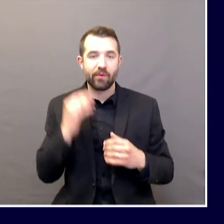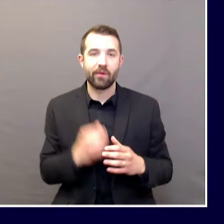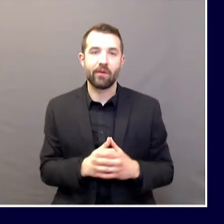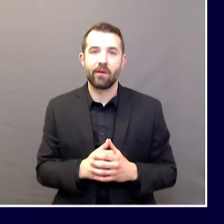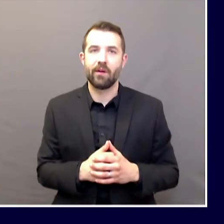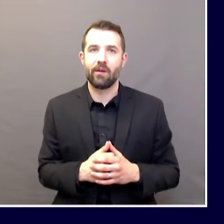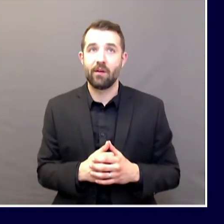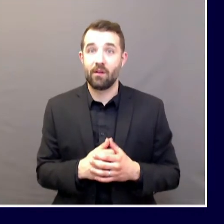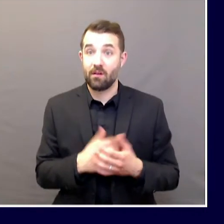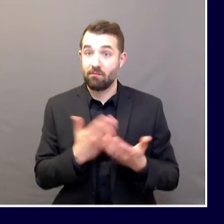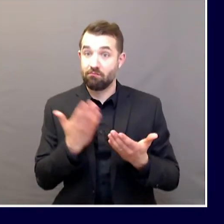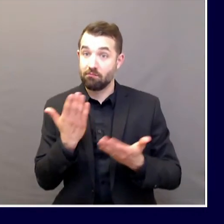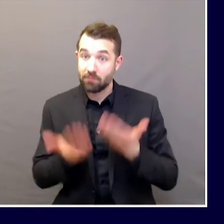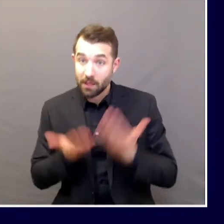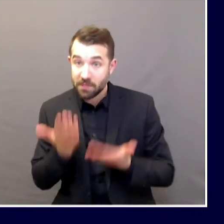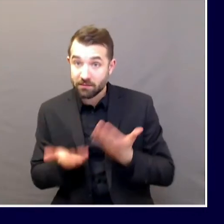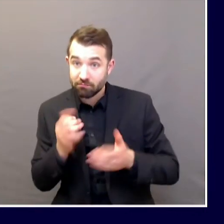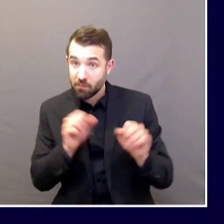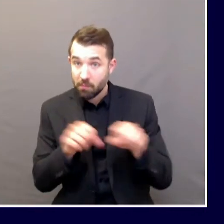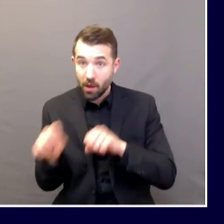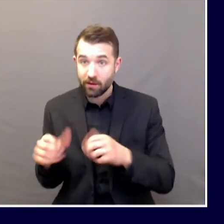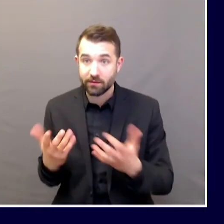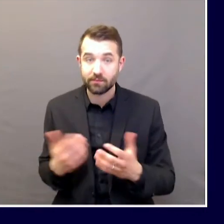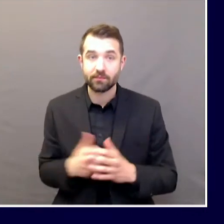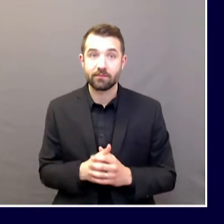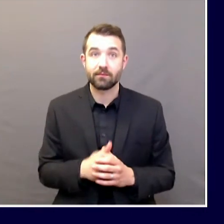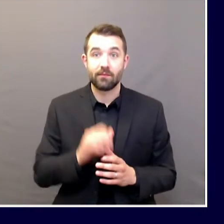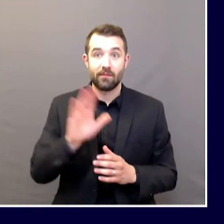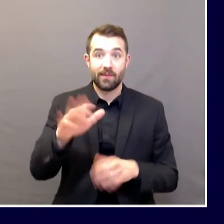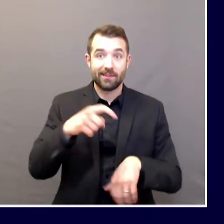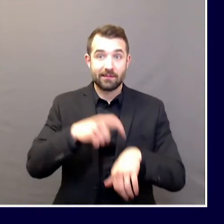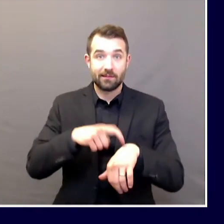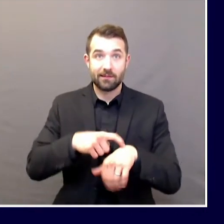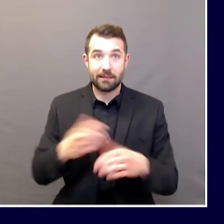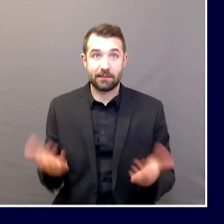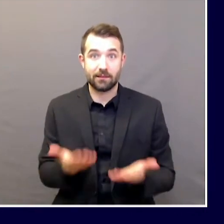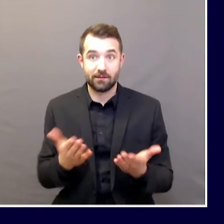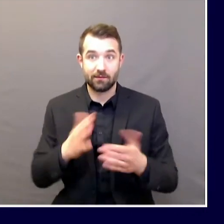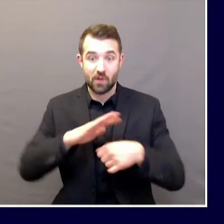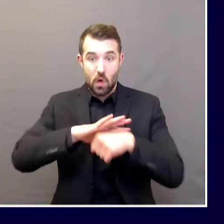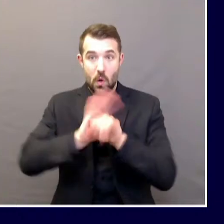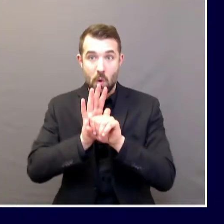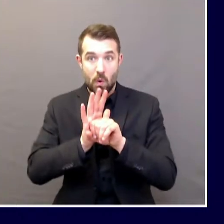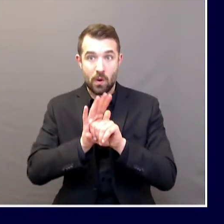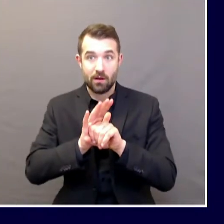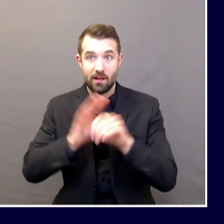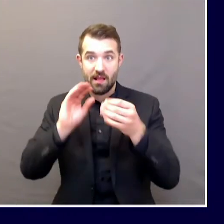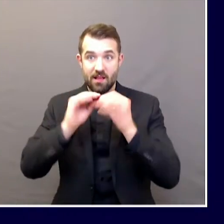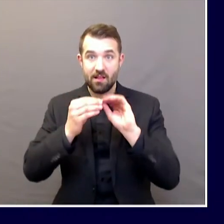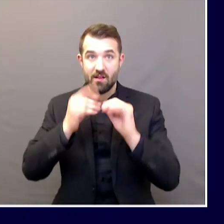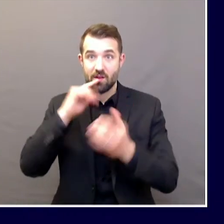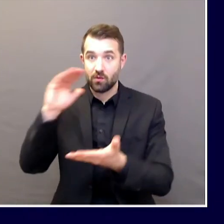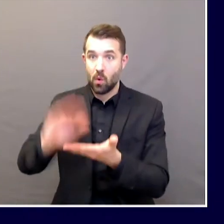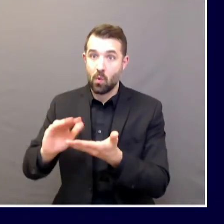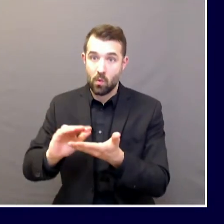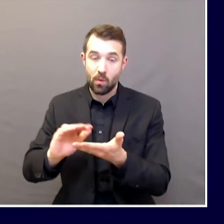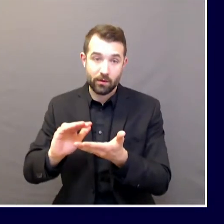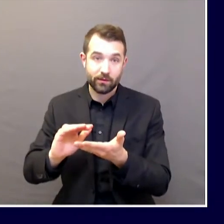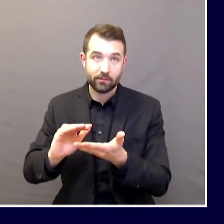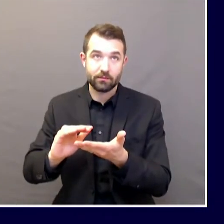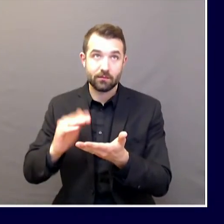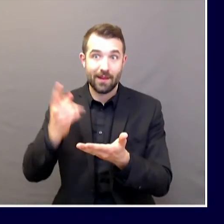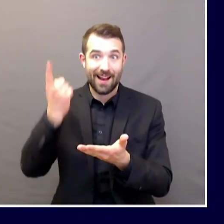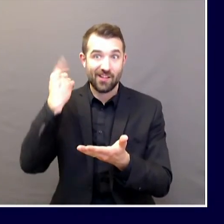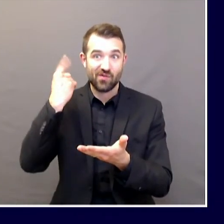cases in Maine were low. So hard to know, but that is a possibility. We've seen across the healthcare spectrum, there was